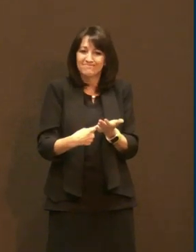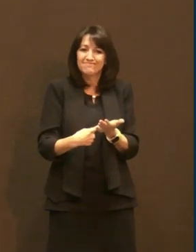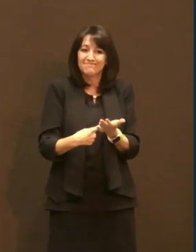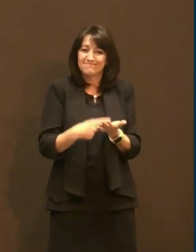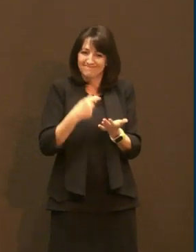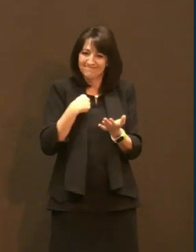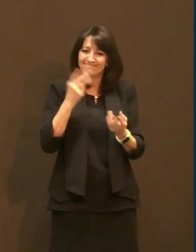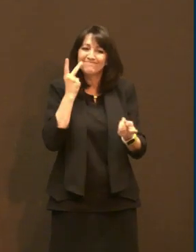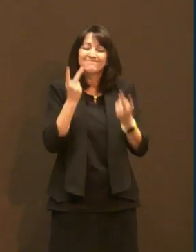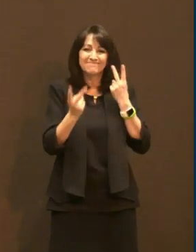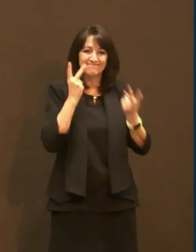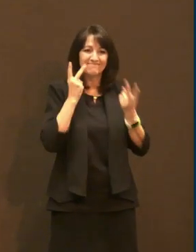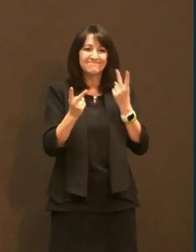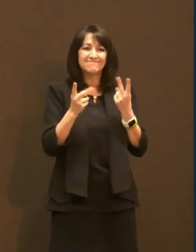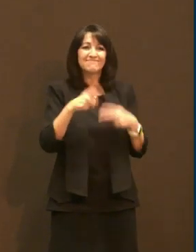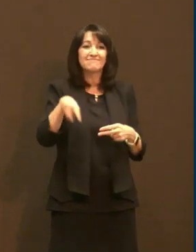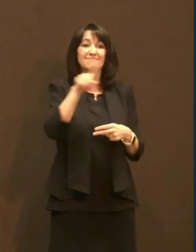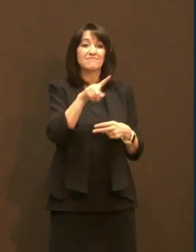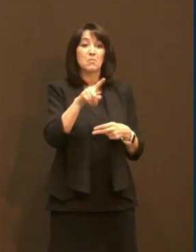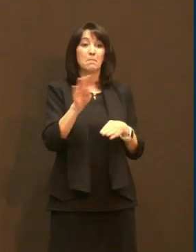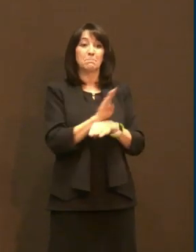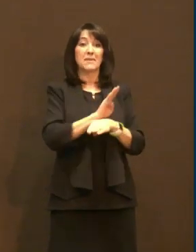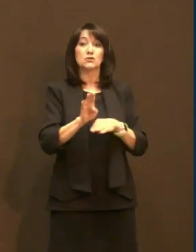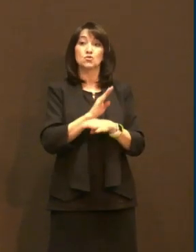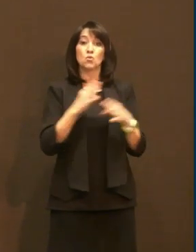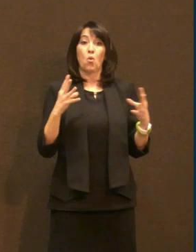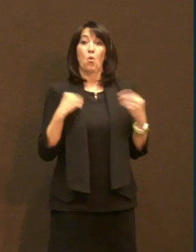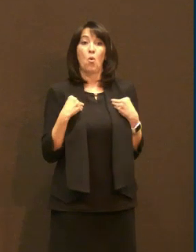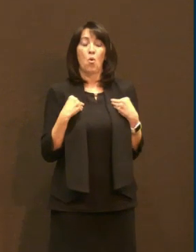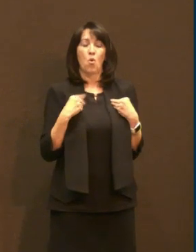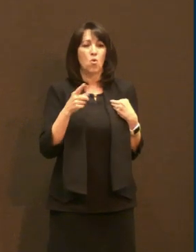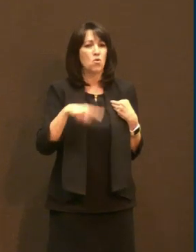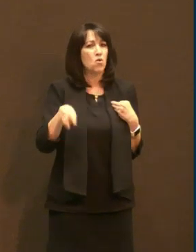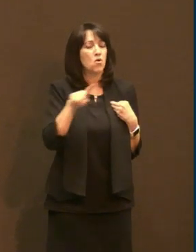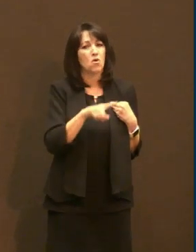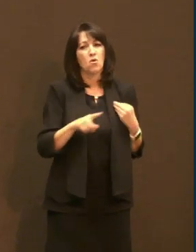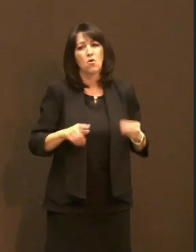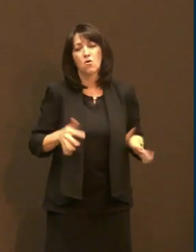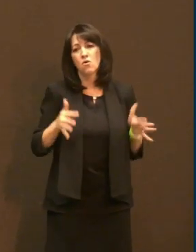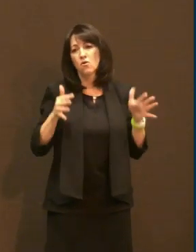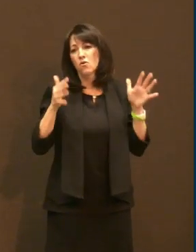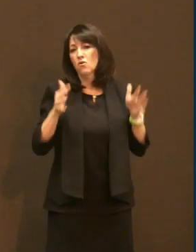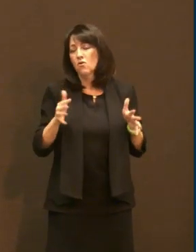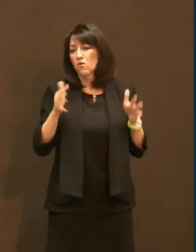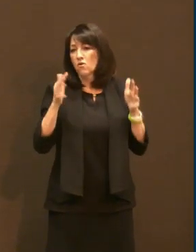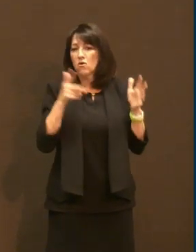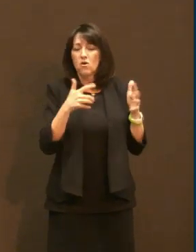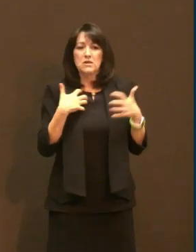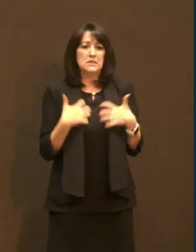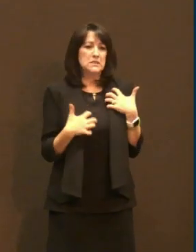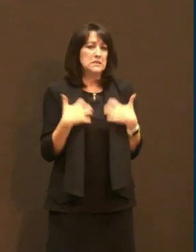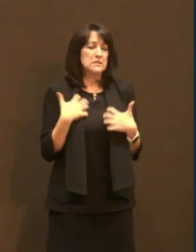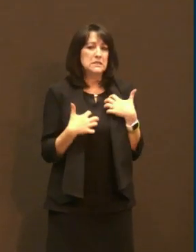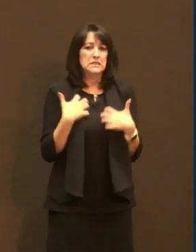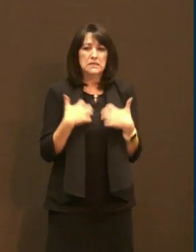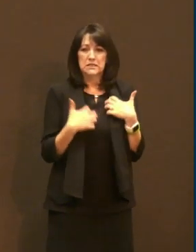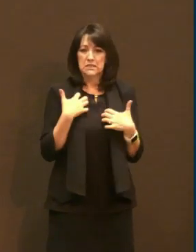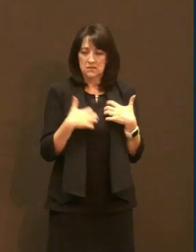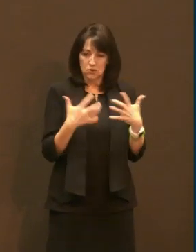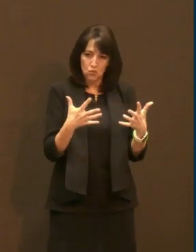economic carnage that has visited on them and their employees and their businesses in every corner of our